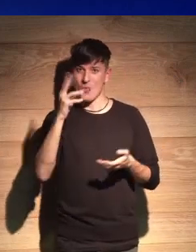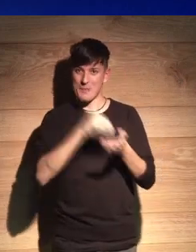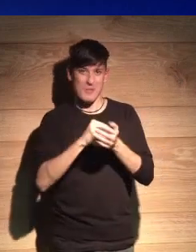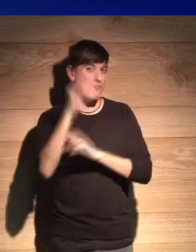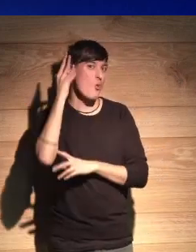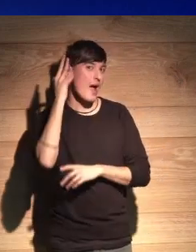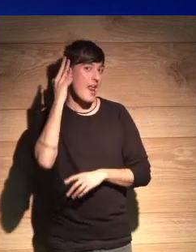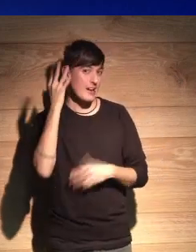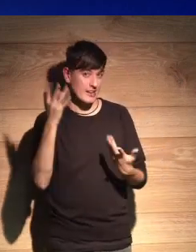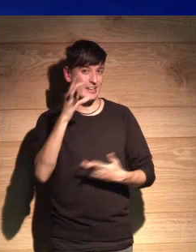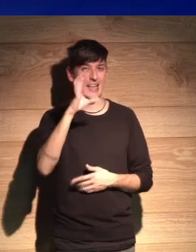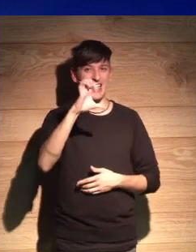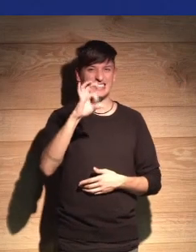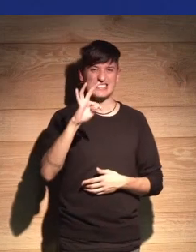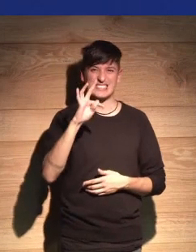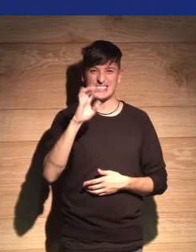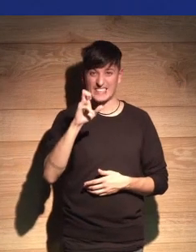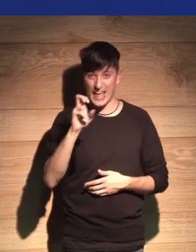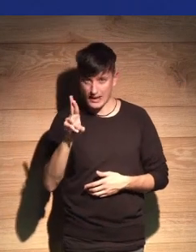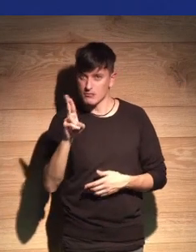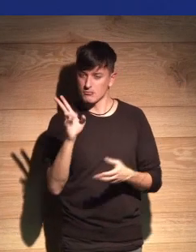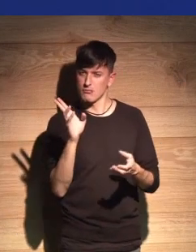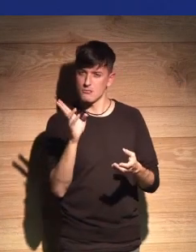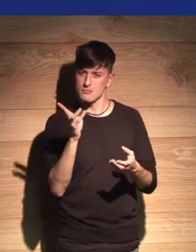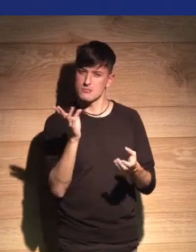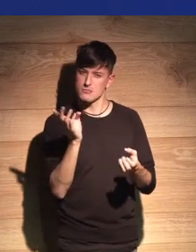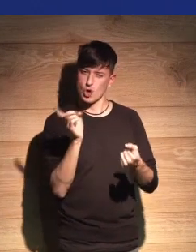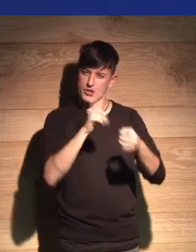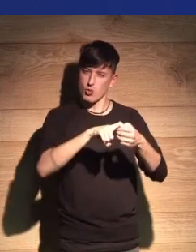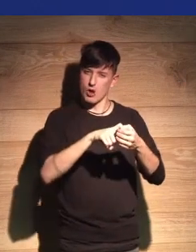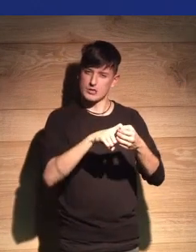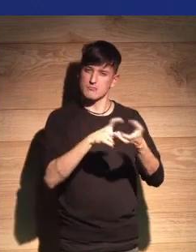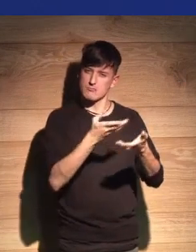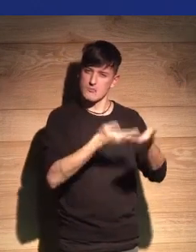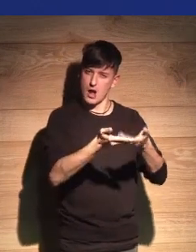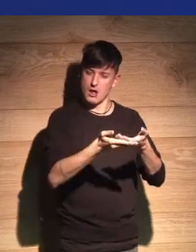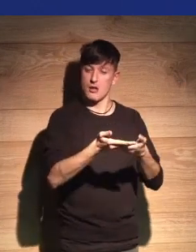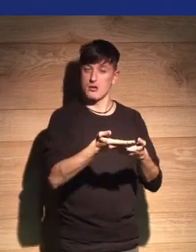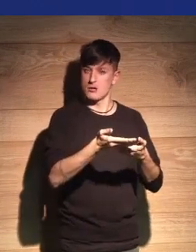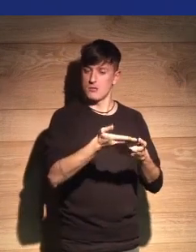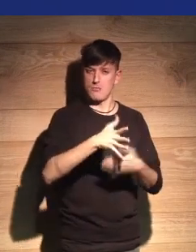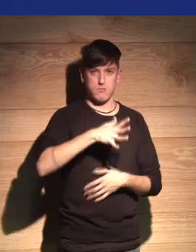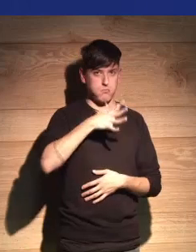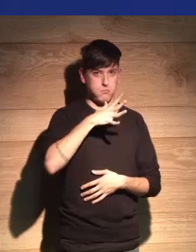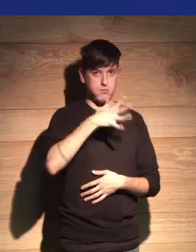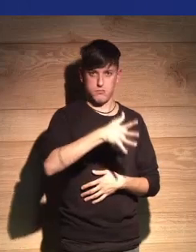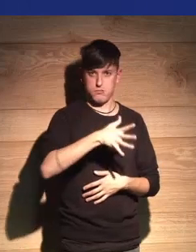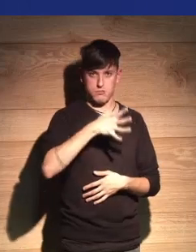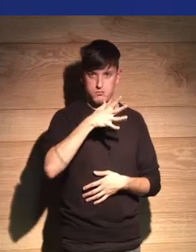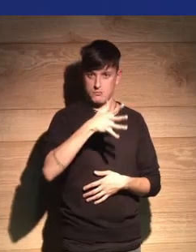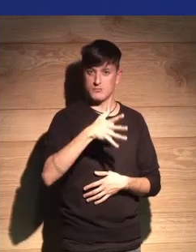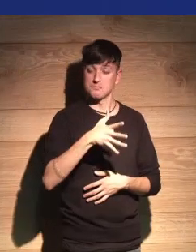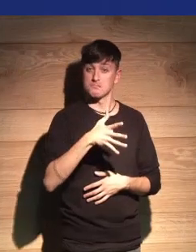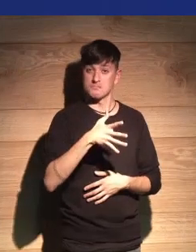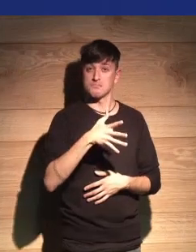the Nobel laureate this year for economy, Esther Duflo, who's made